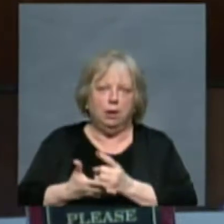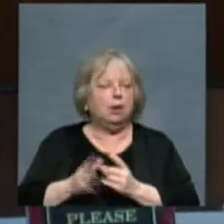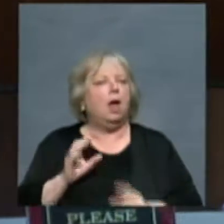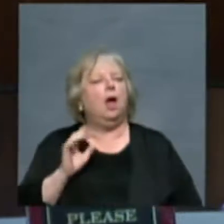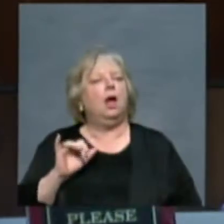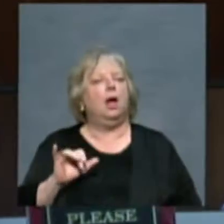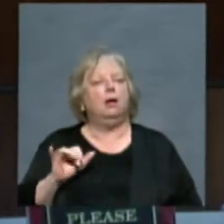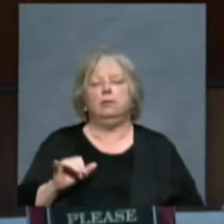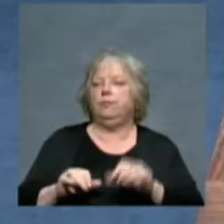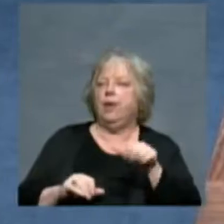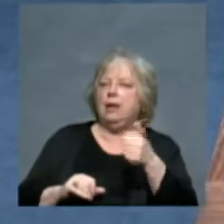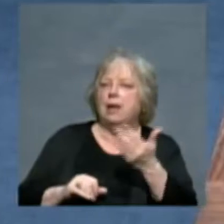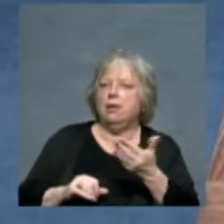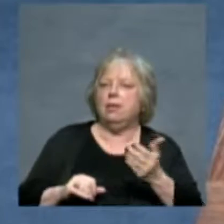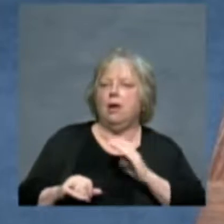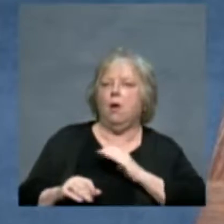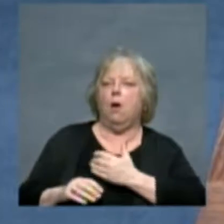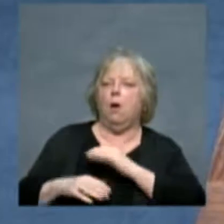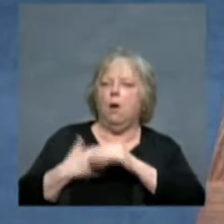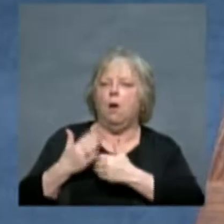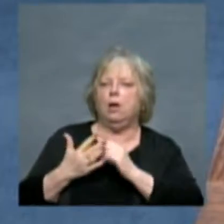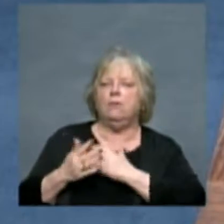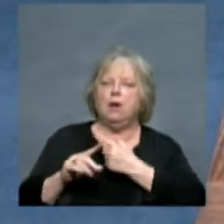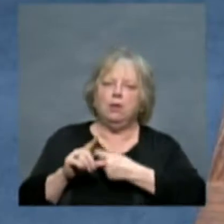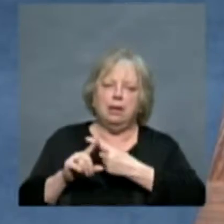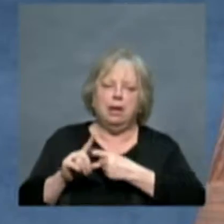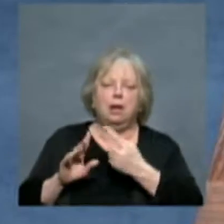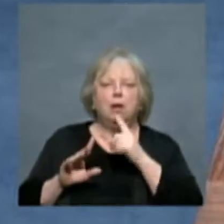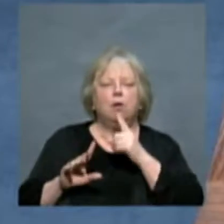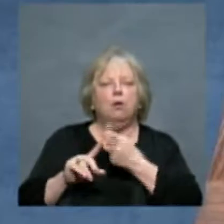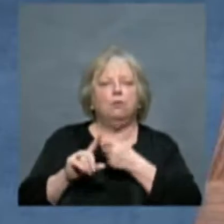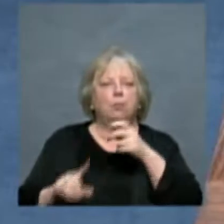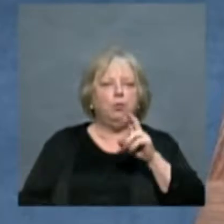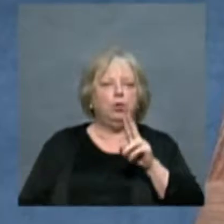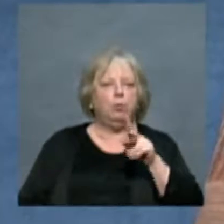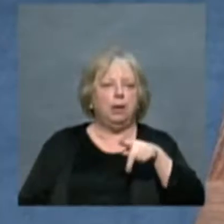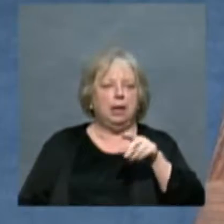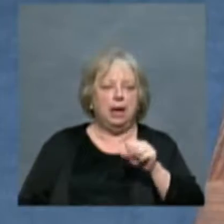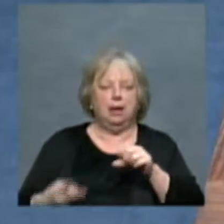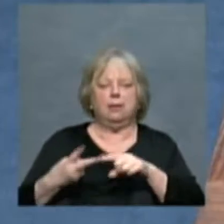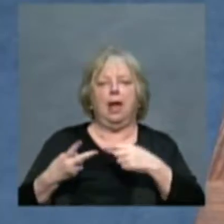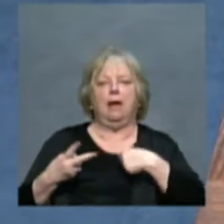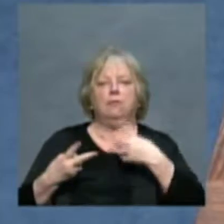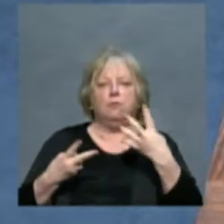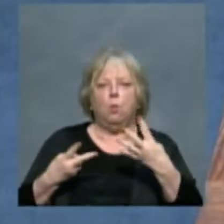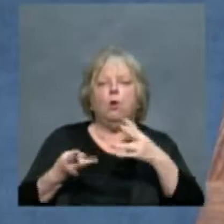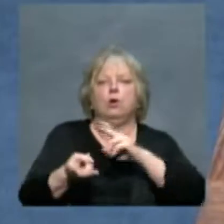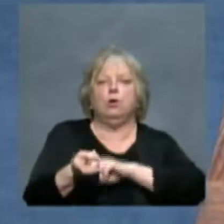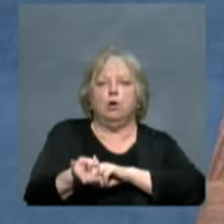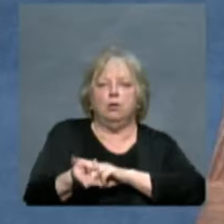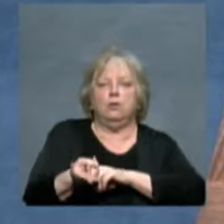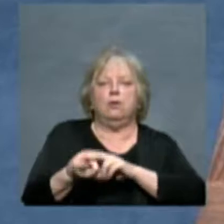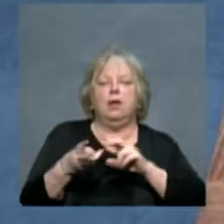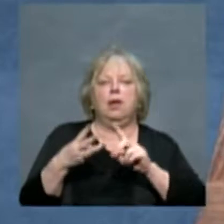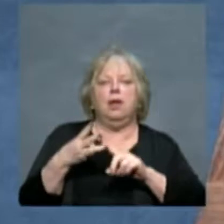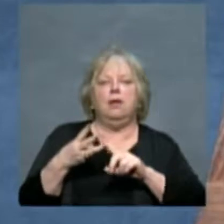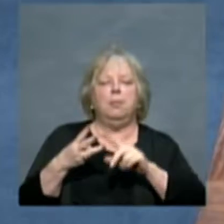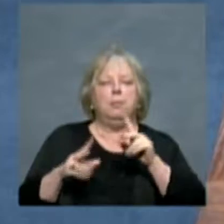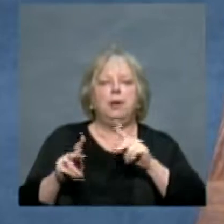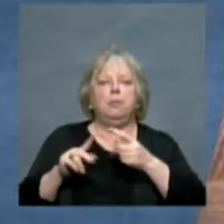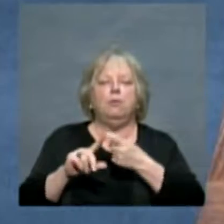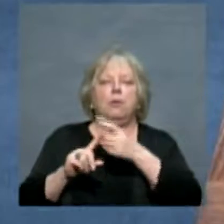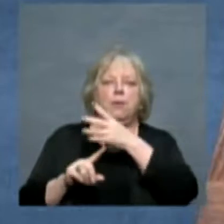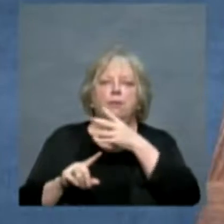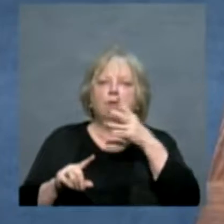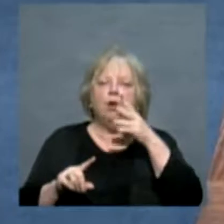thing, all of our tenants, they're from UPS. I have 4 nurses. I've got people from Farm Bureau.